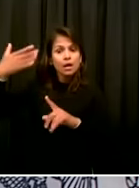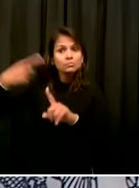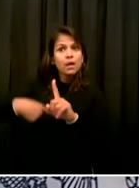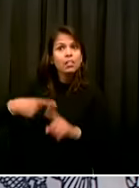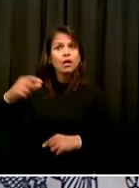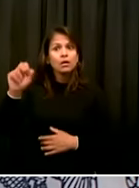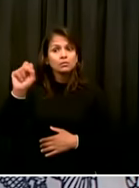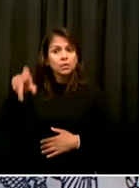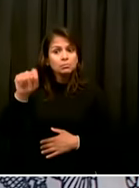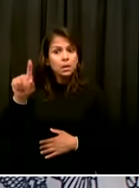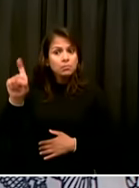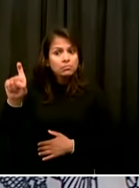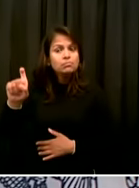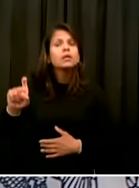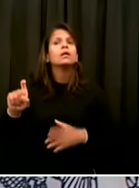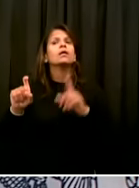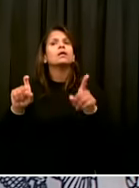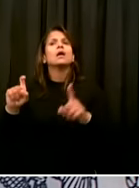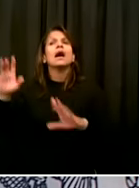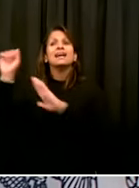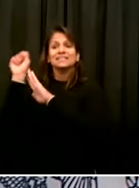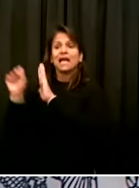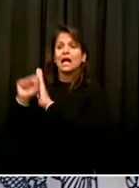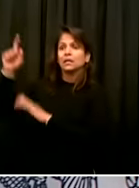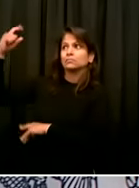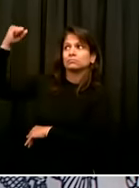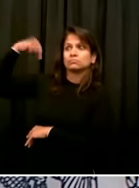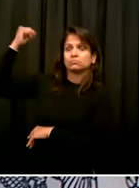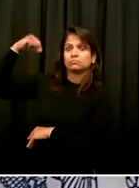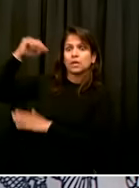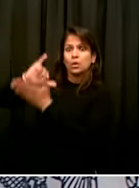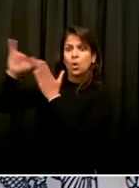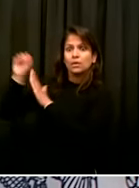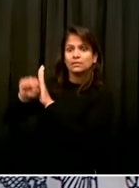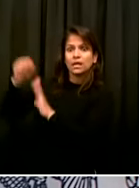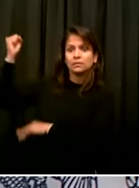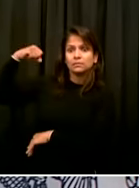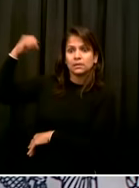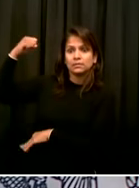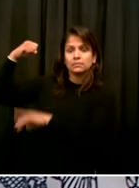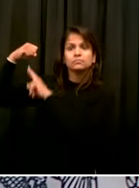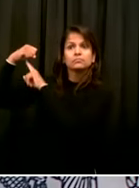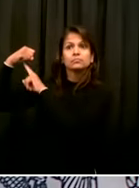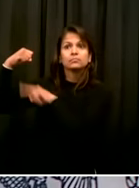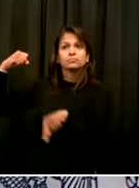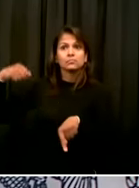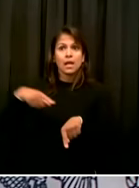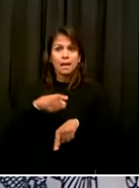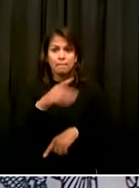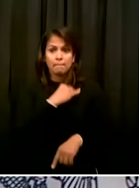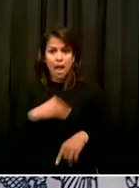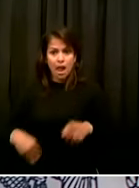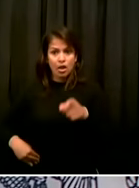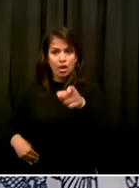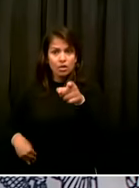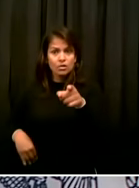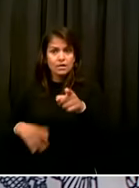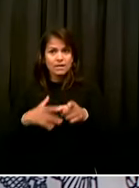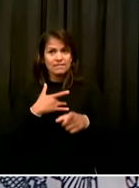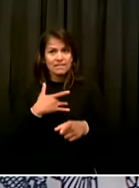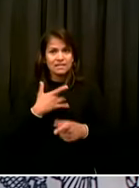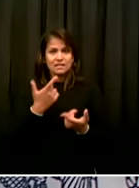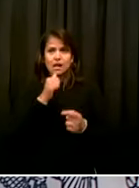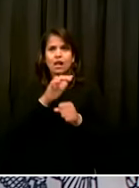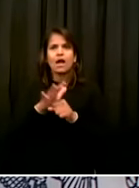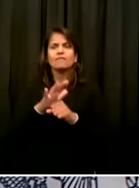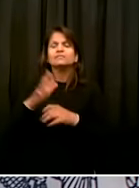your plan for allowing gyms to reopen? And when do you expect to have enough inspectors so that you can inspect the places and guarantee that